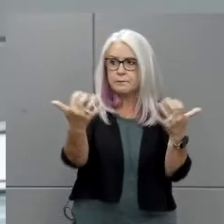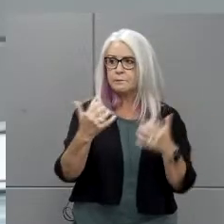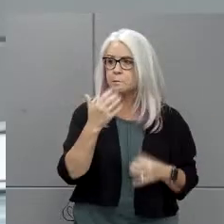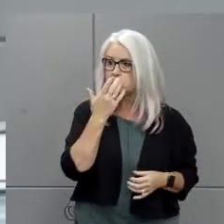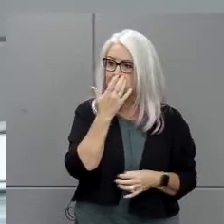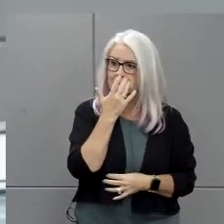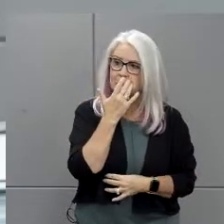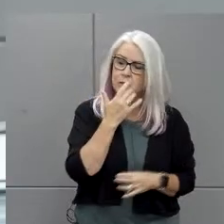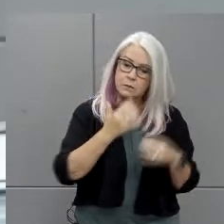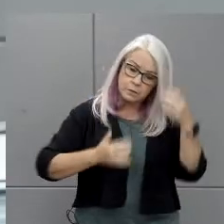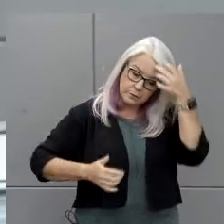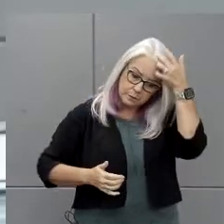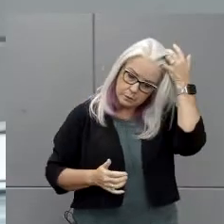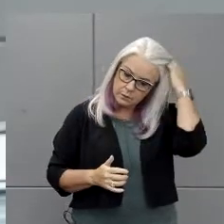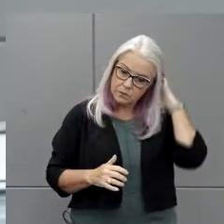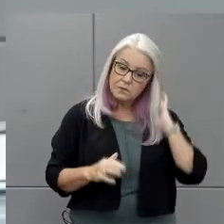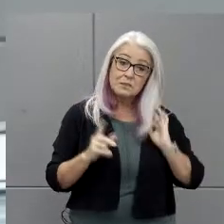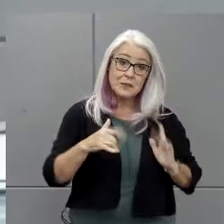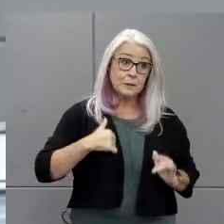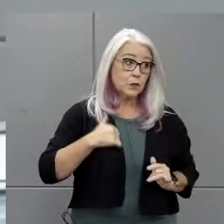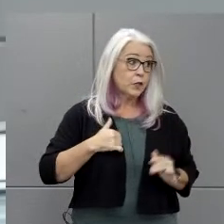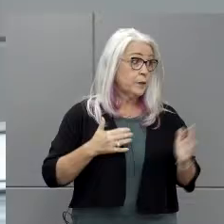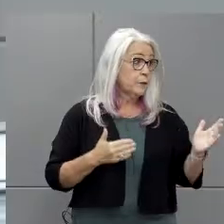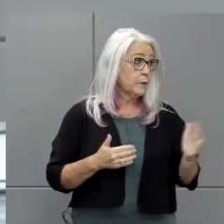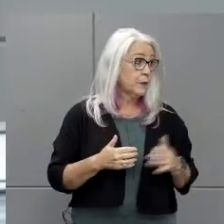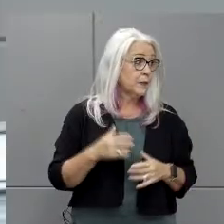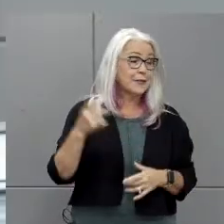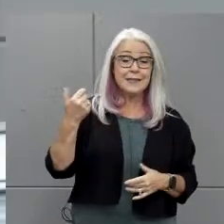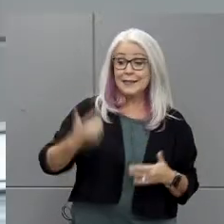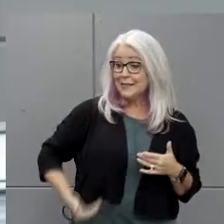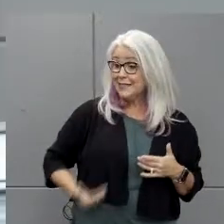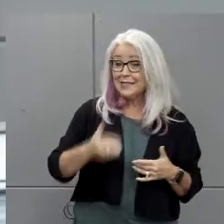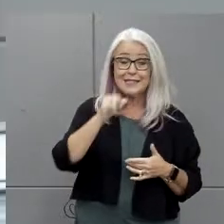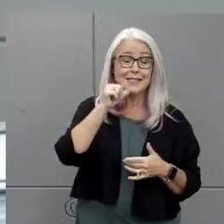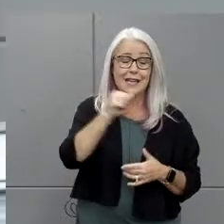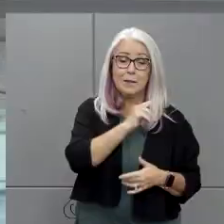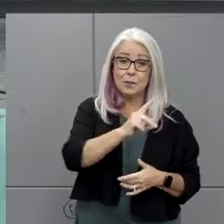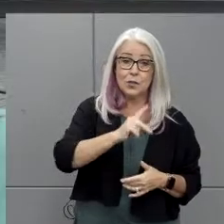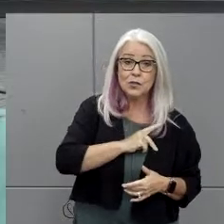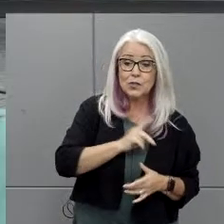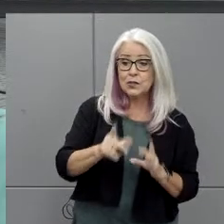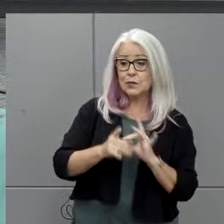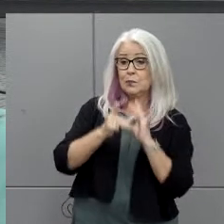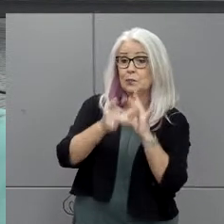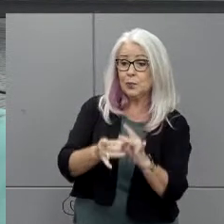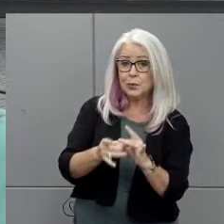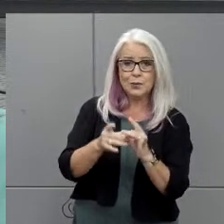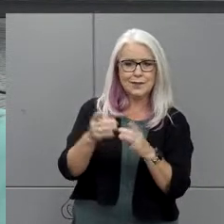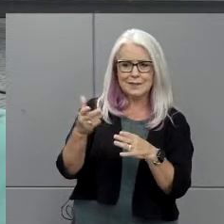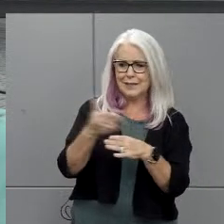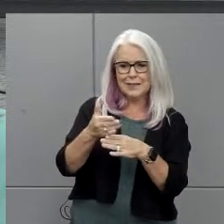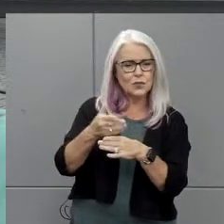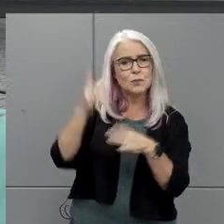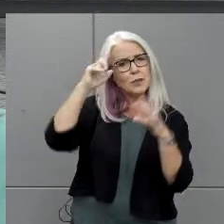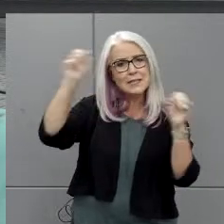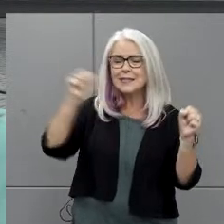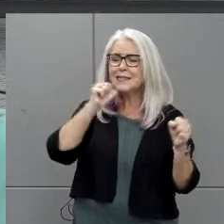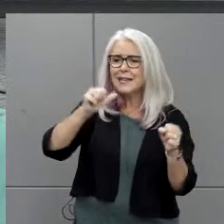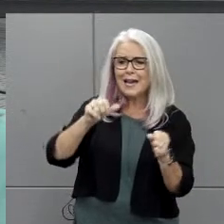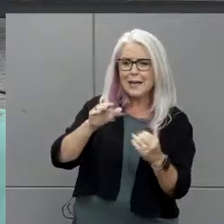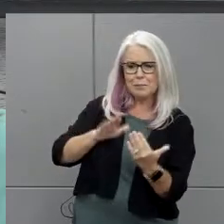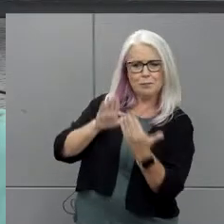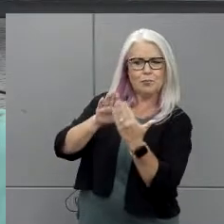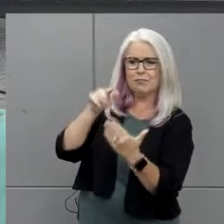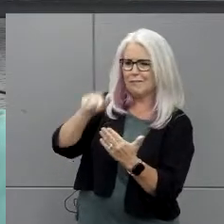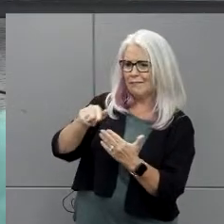So this, I'm sorry. I'm sorry, Kenyatta. This is not personal to interim president at all,